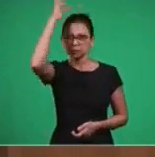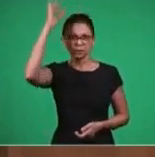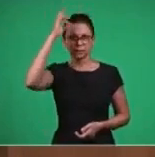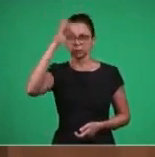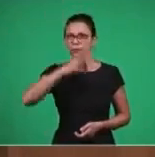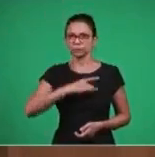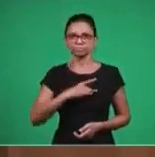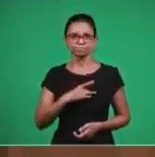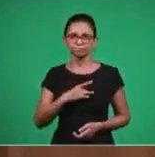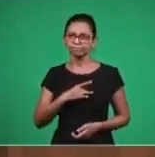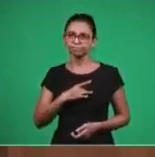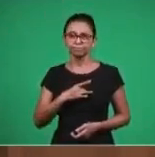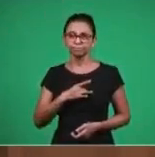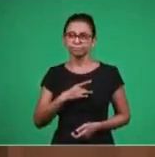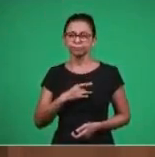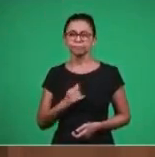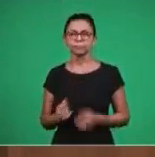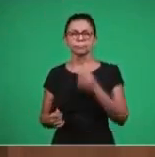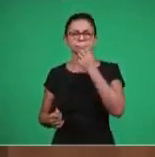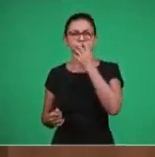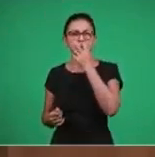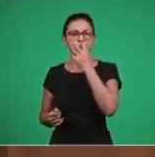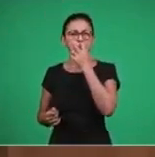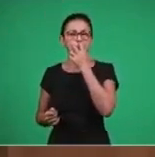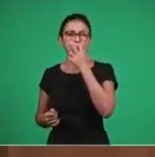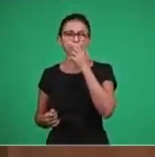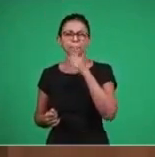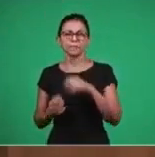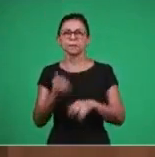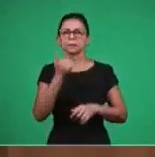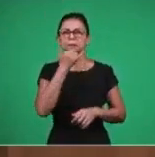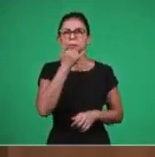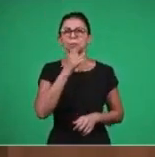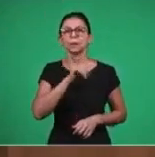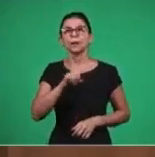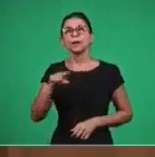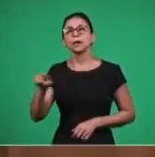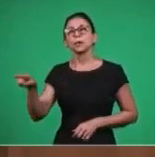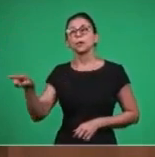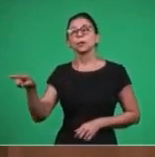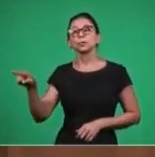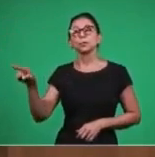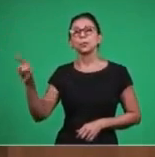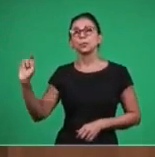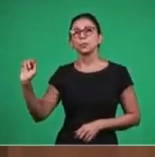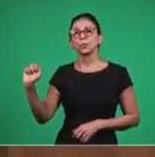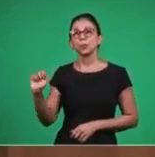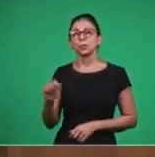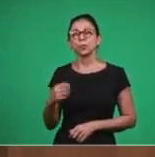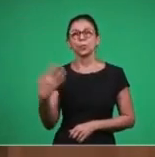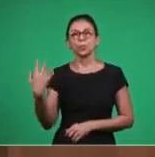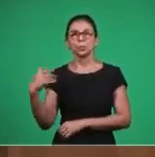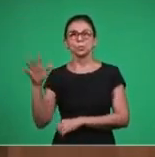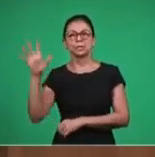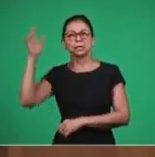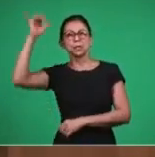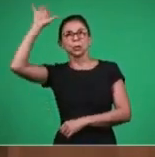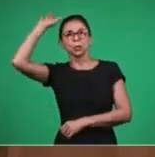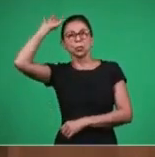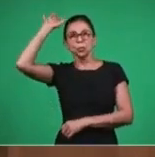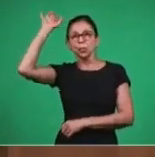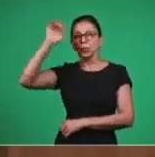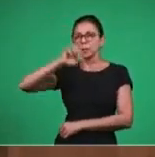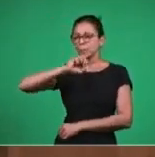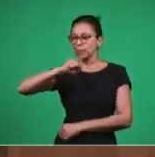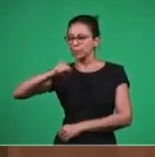see, my brethren, when he killed the ox and it set on fire. So that